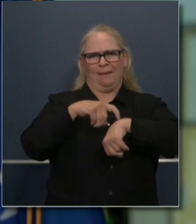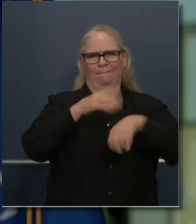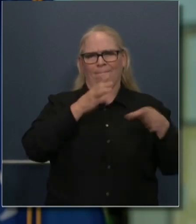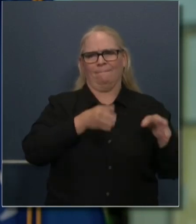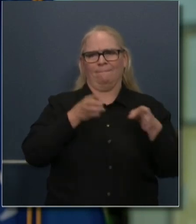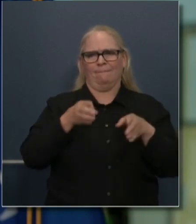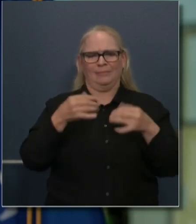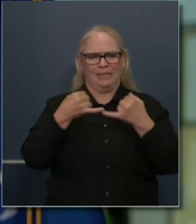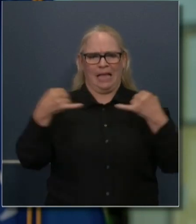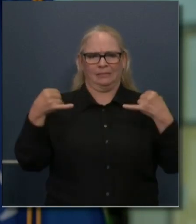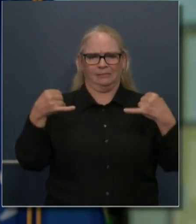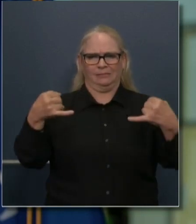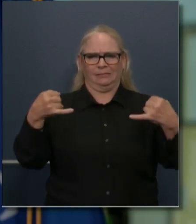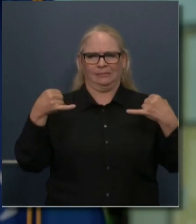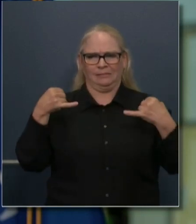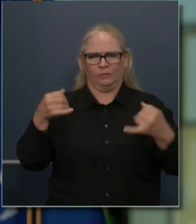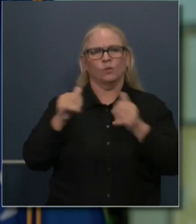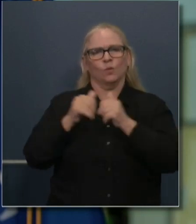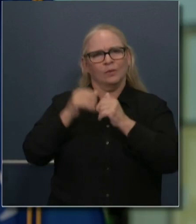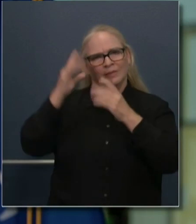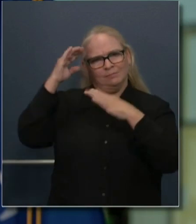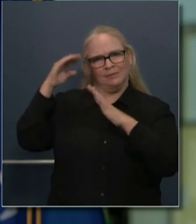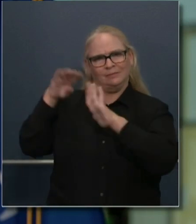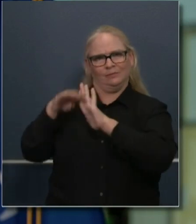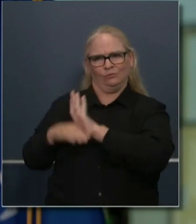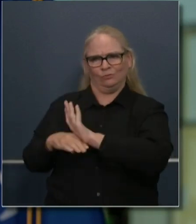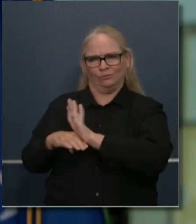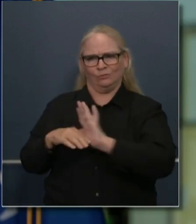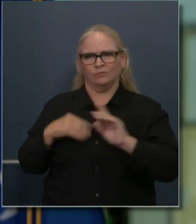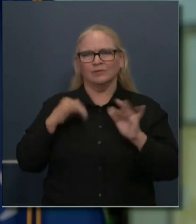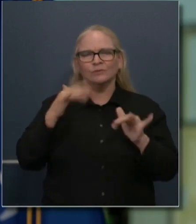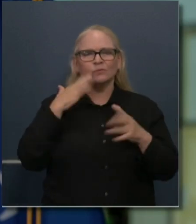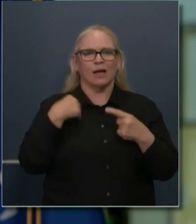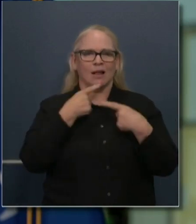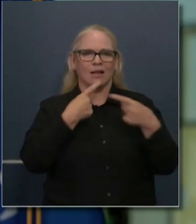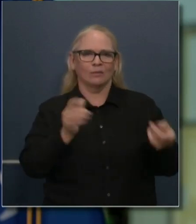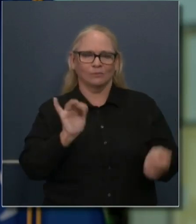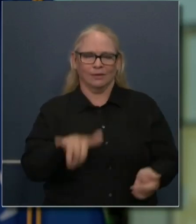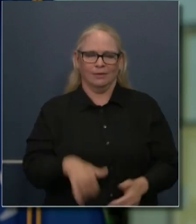so that's what we announced today. Final question, Karma Dickerson, Fox 40.